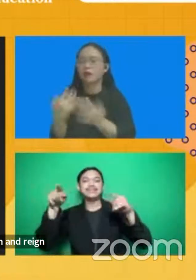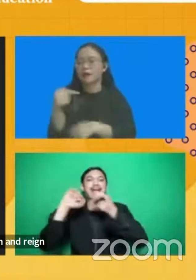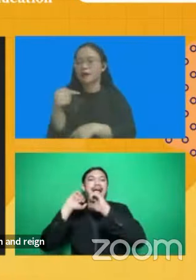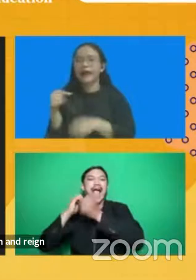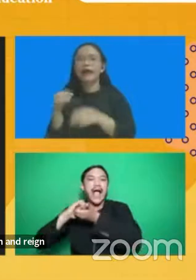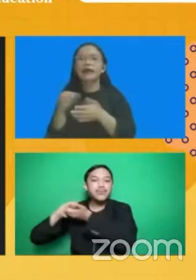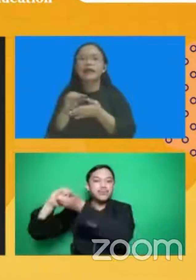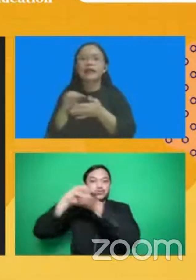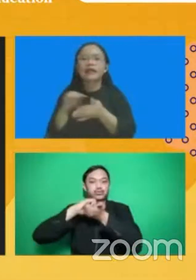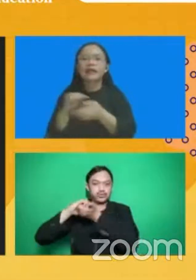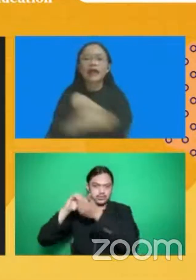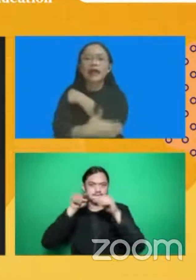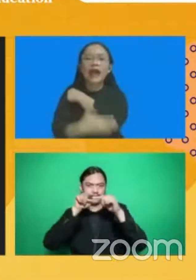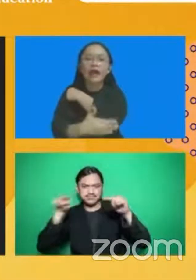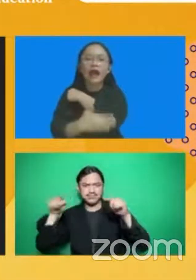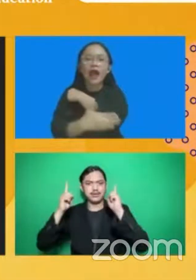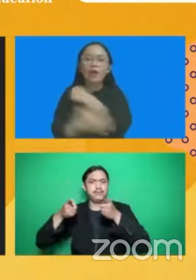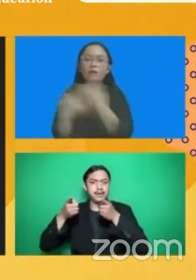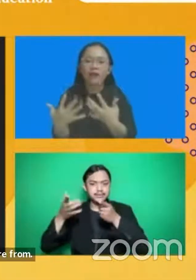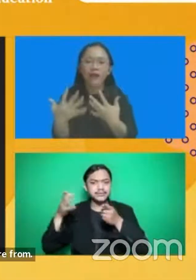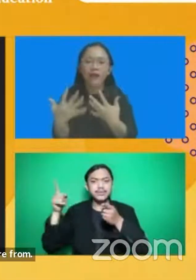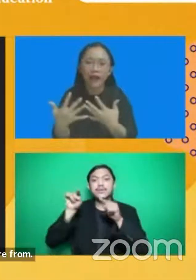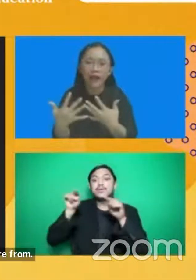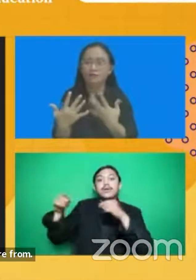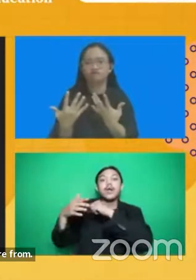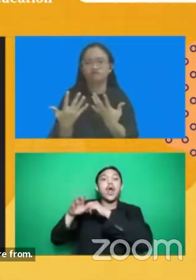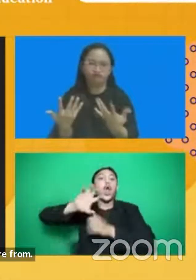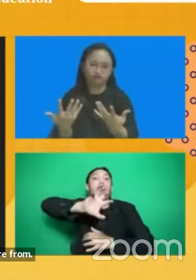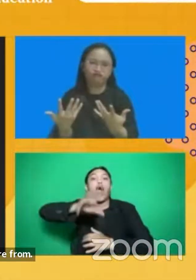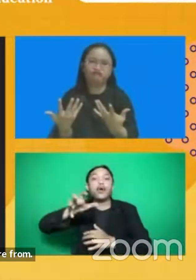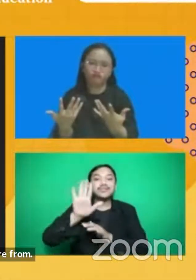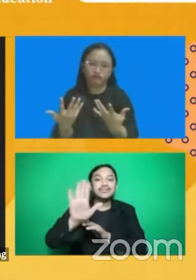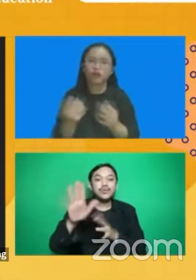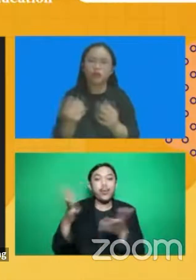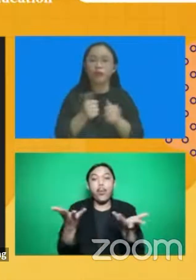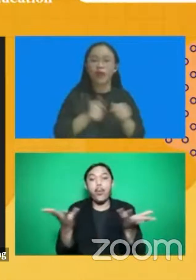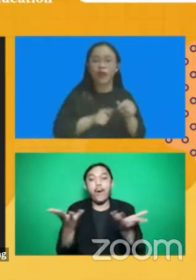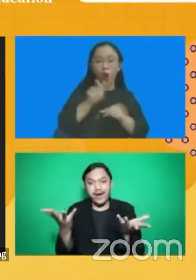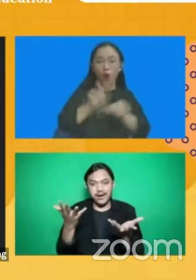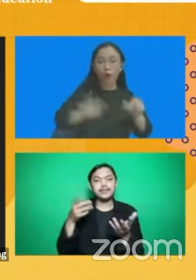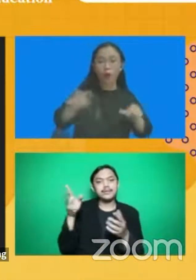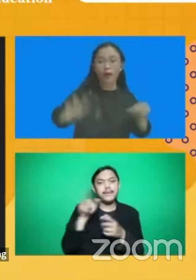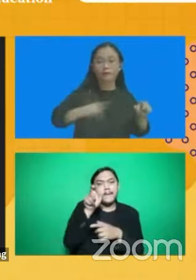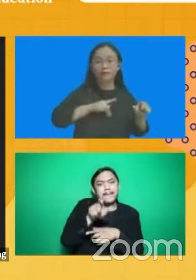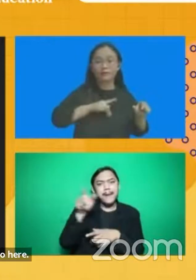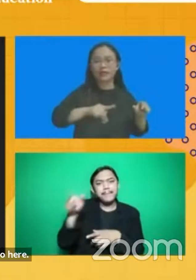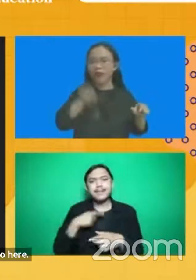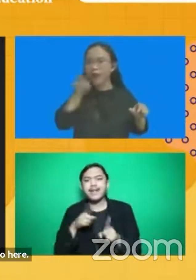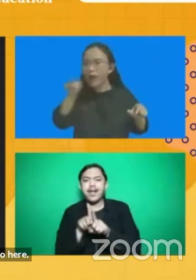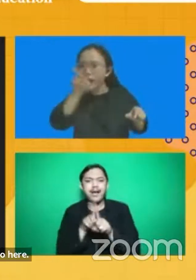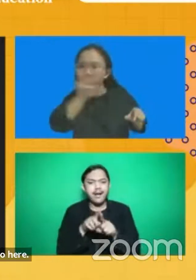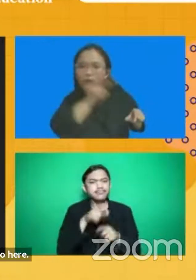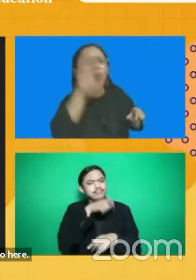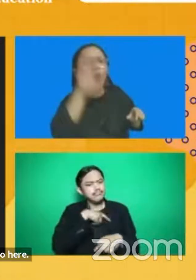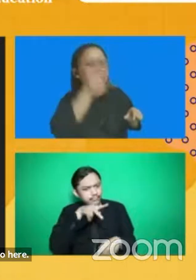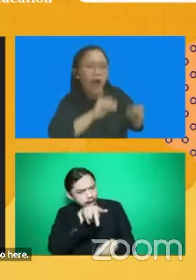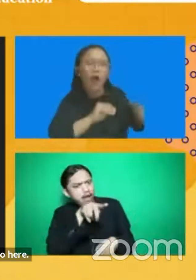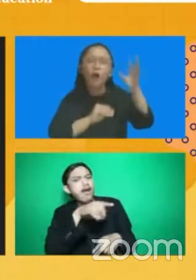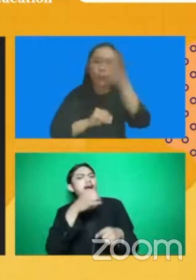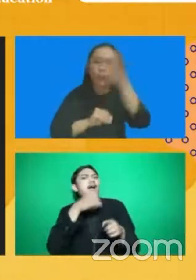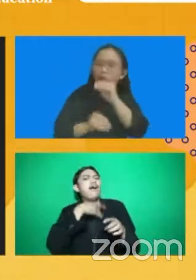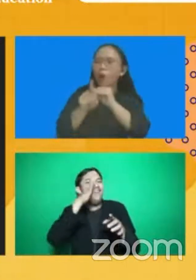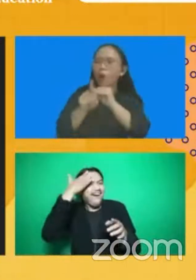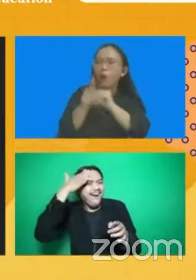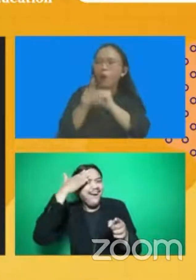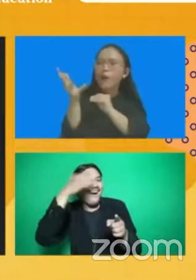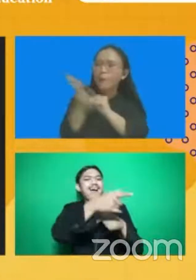which organization you are representing. Also here in our event, we provide sign language interpreter. If